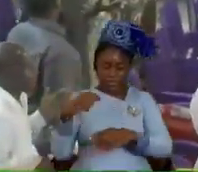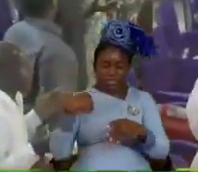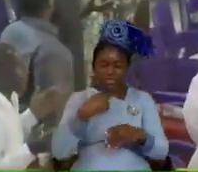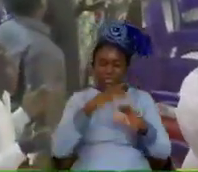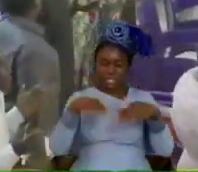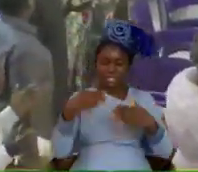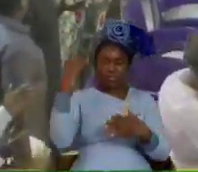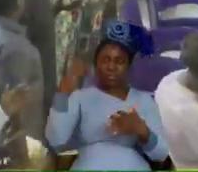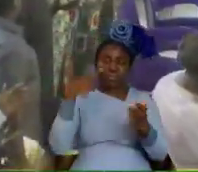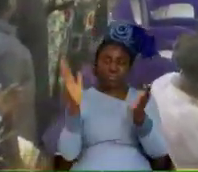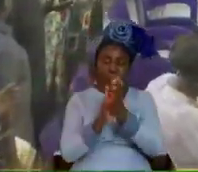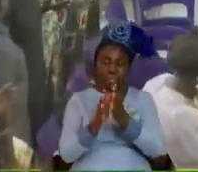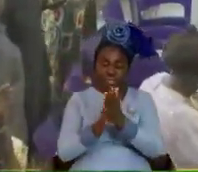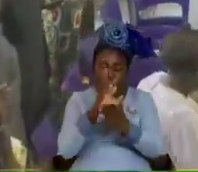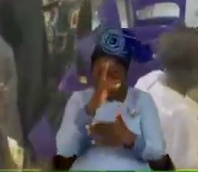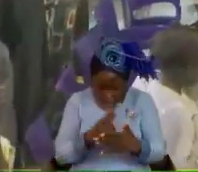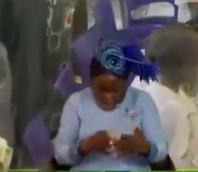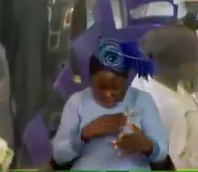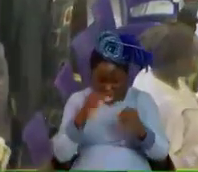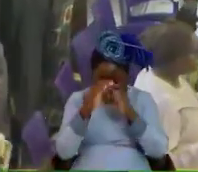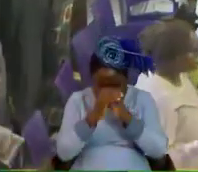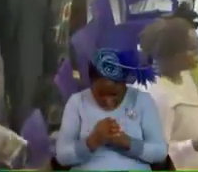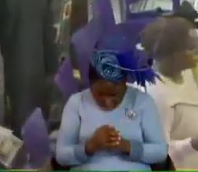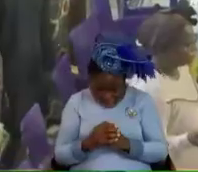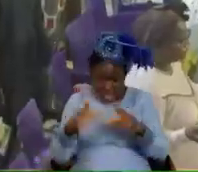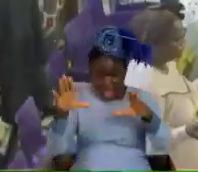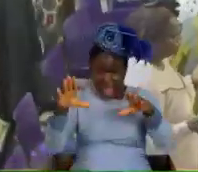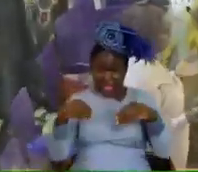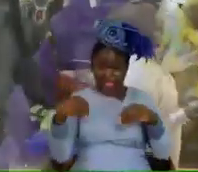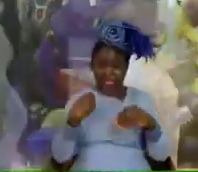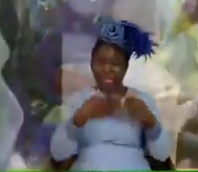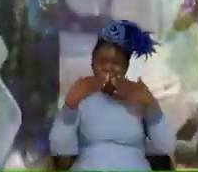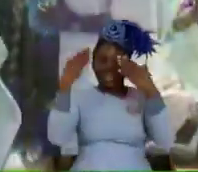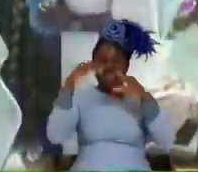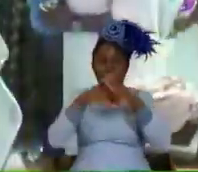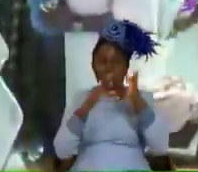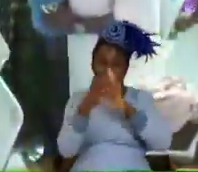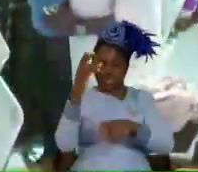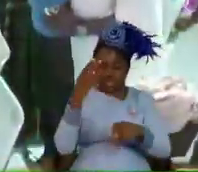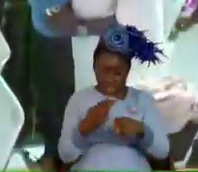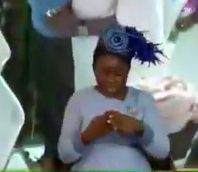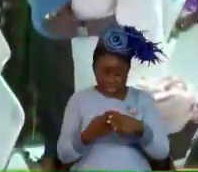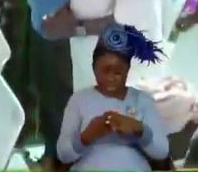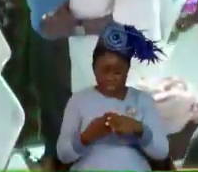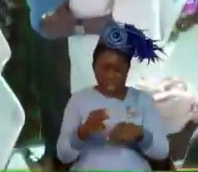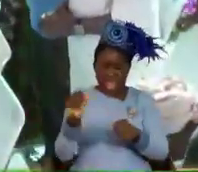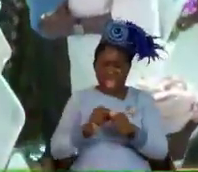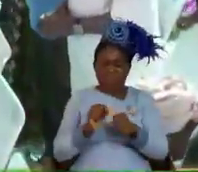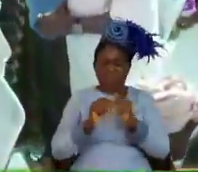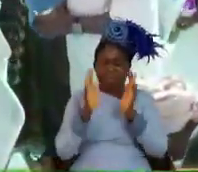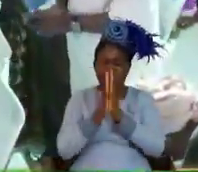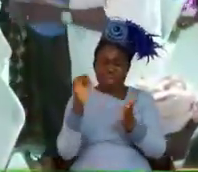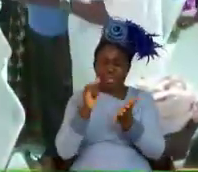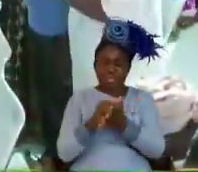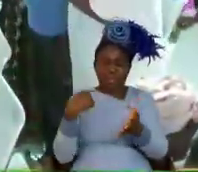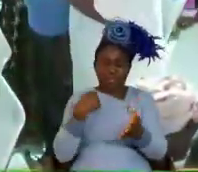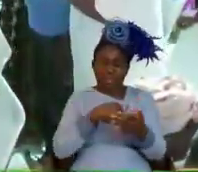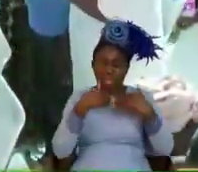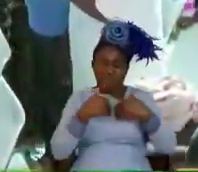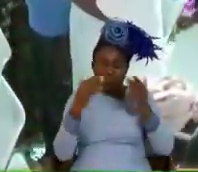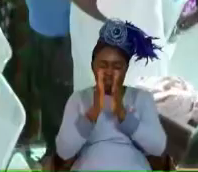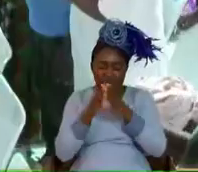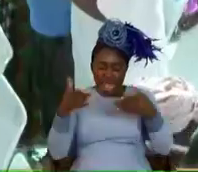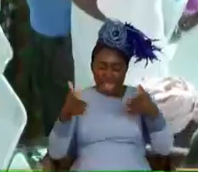honor and adoration. Accept our thanks in the name of Jesus. Every prayer we have prayed here today, let them become